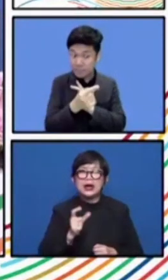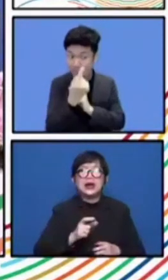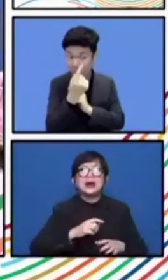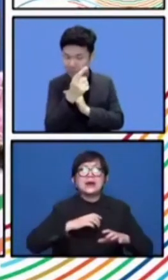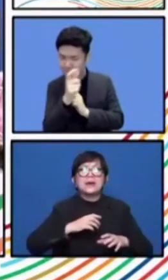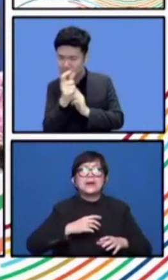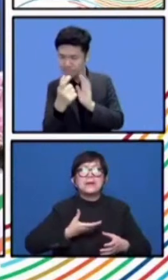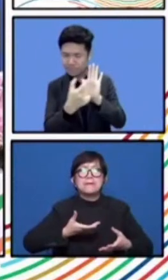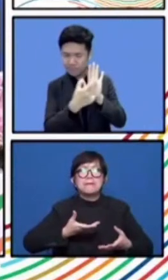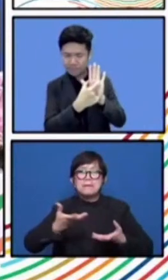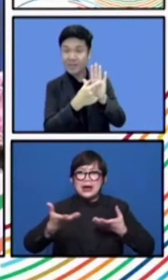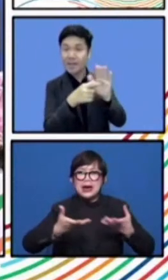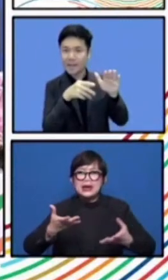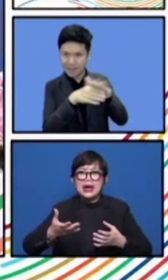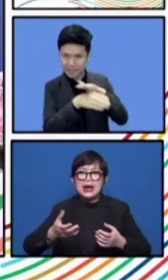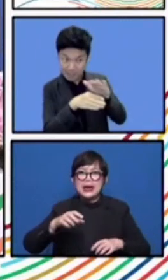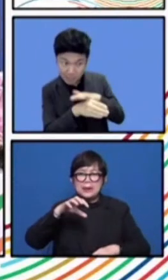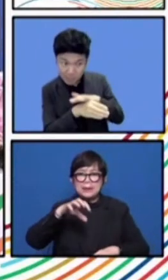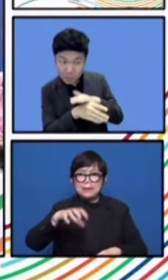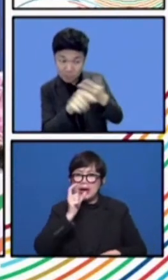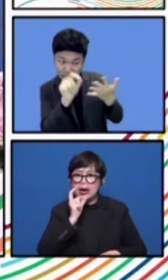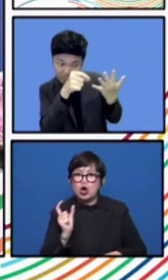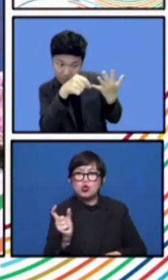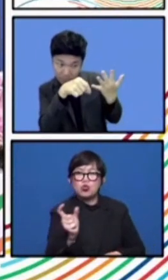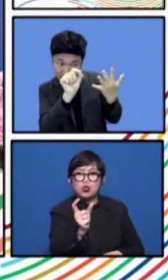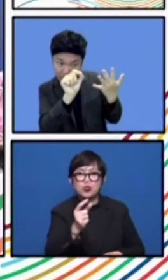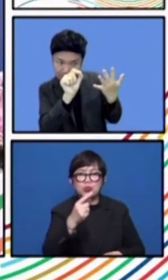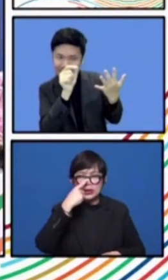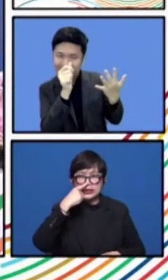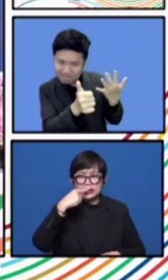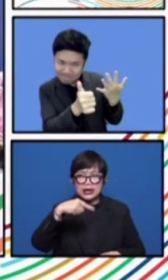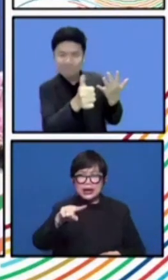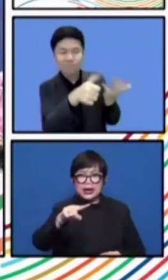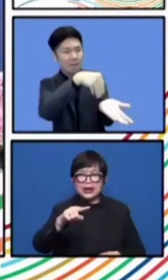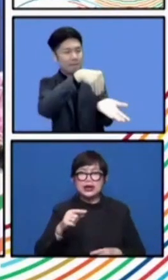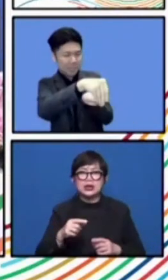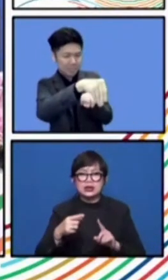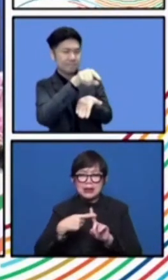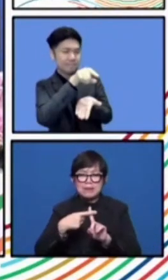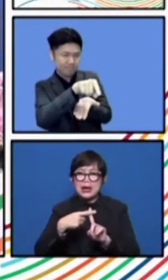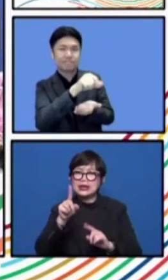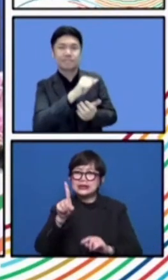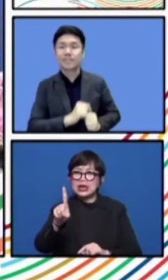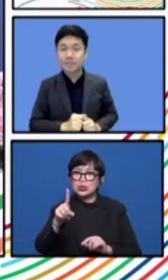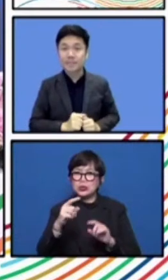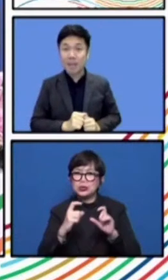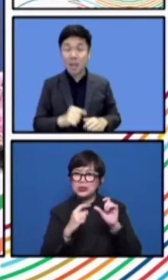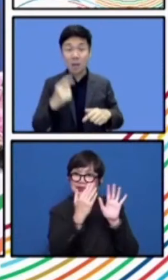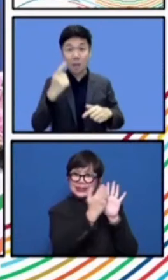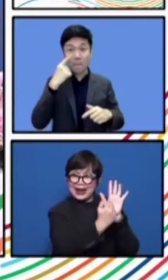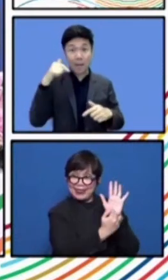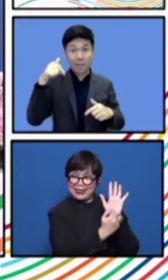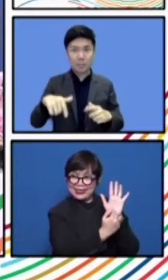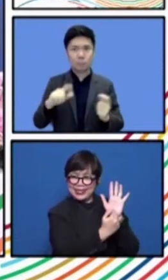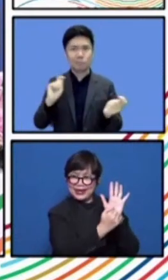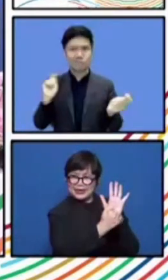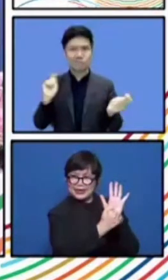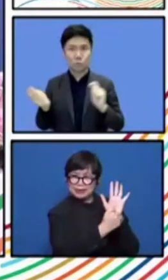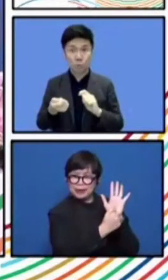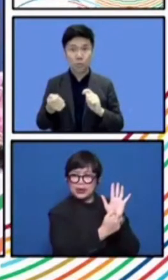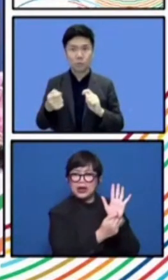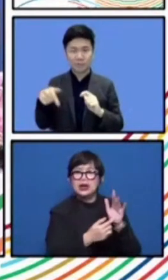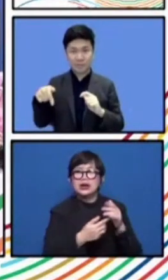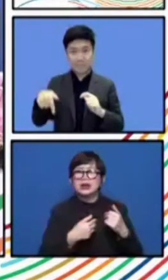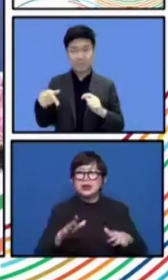and then we also in the process of our institutional reform to create the